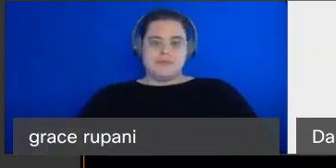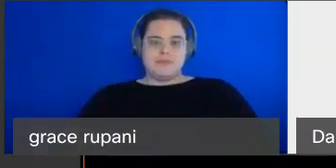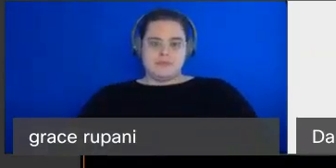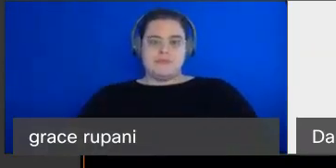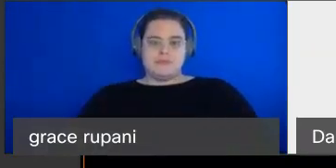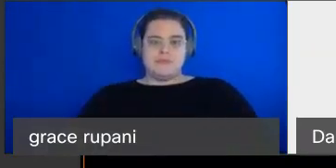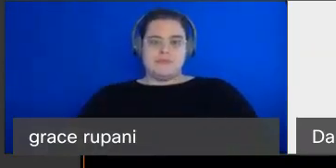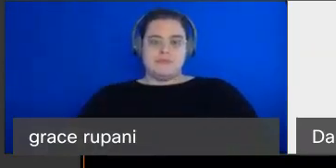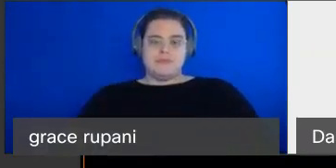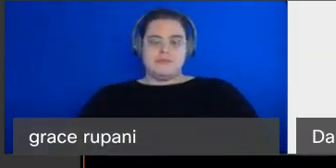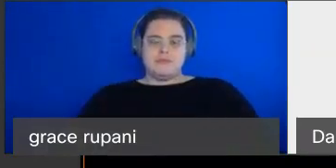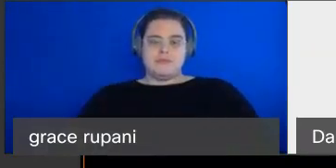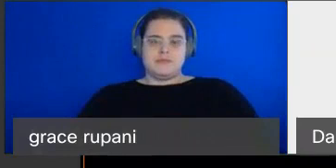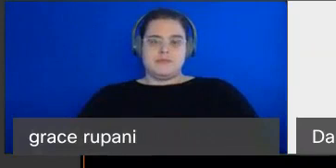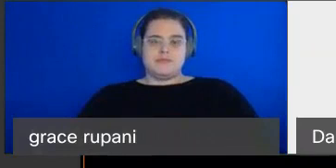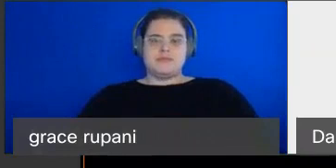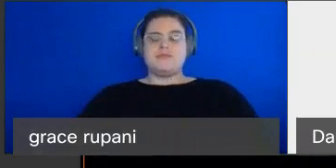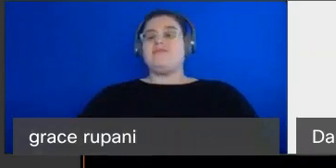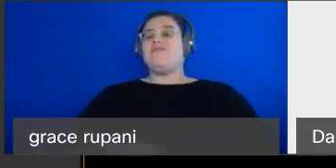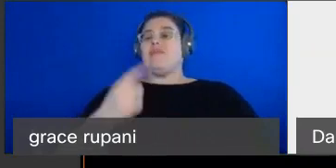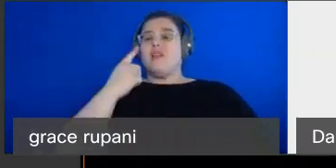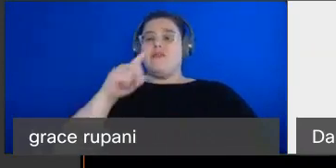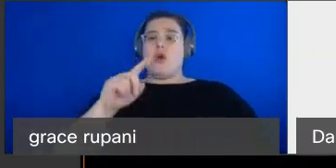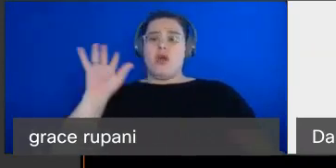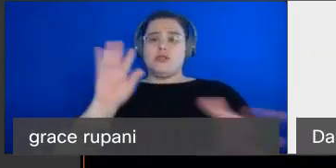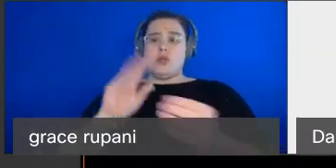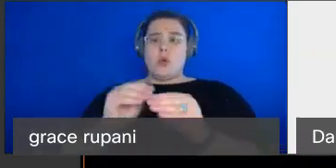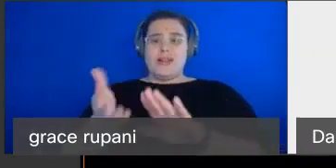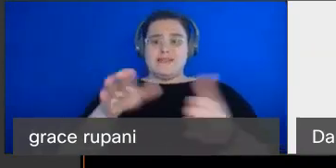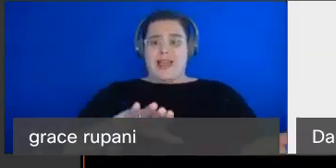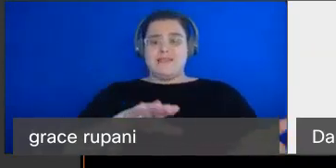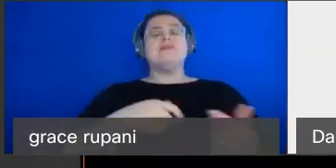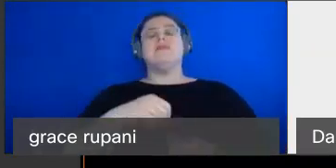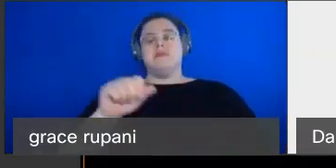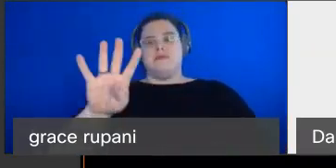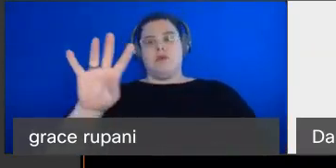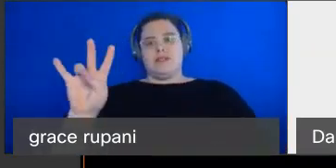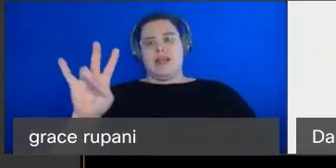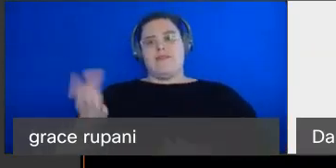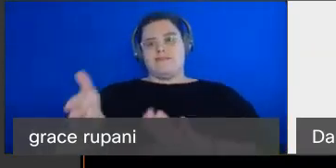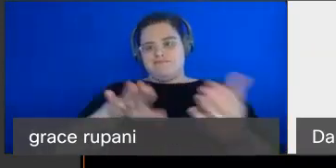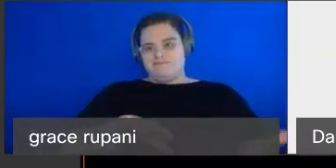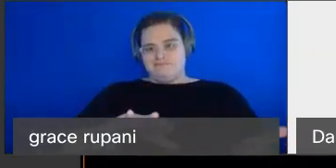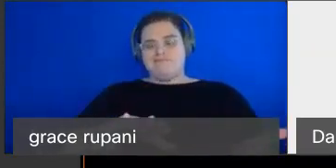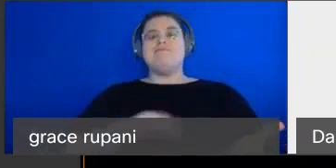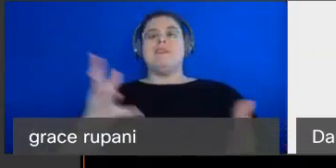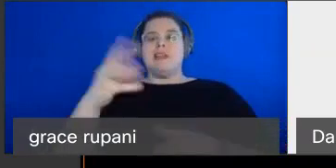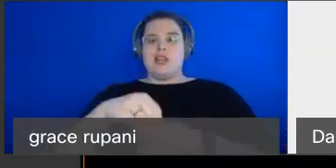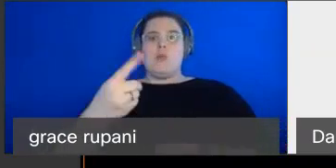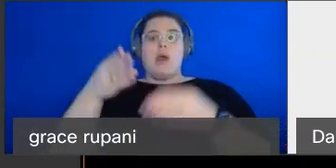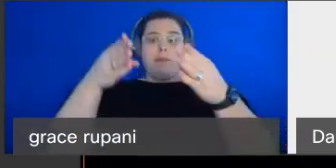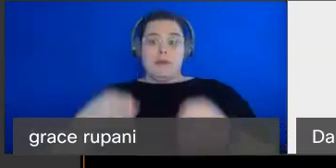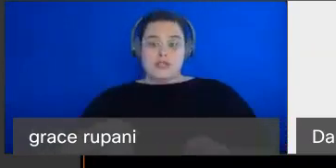People with COVID-19 who have died, there have been a total of 47, including 1 person who did pass away this